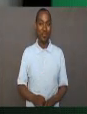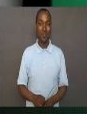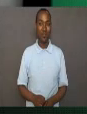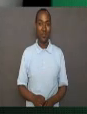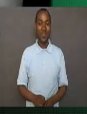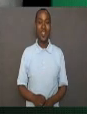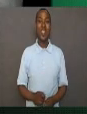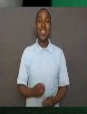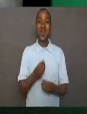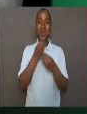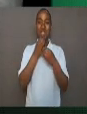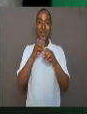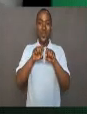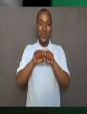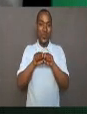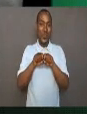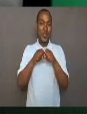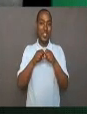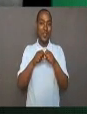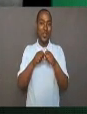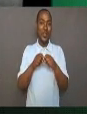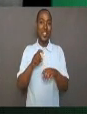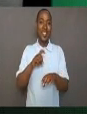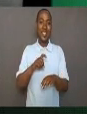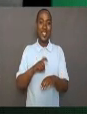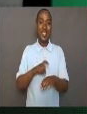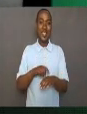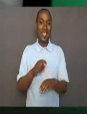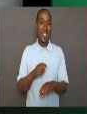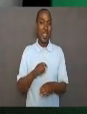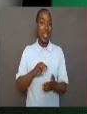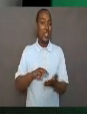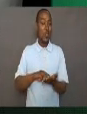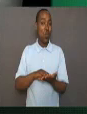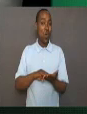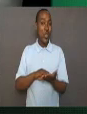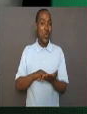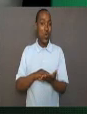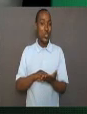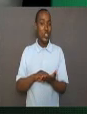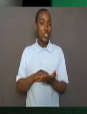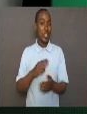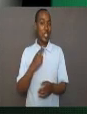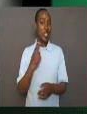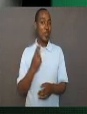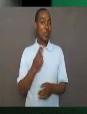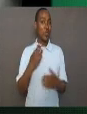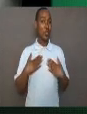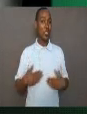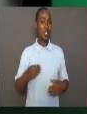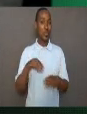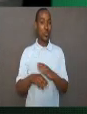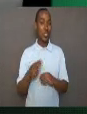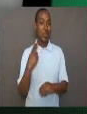food is broken down into this state, the molecules can be used by the body for